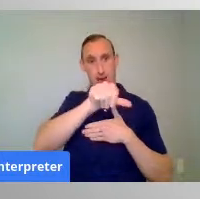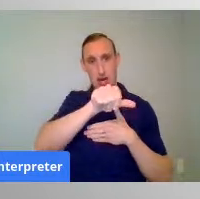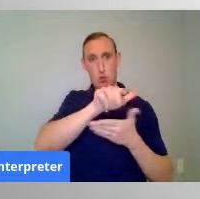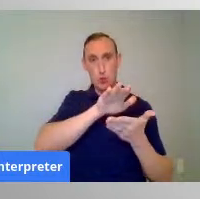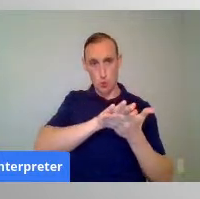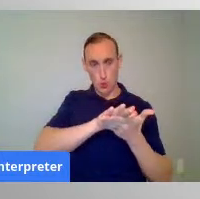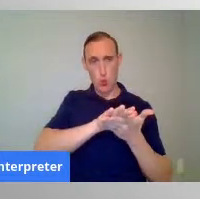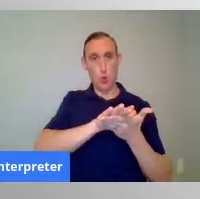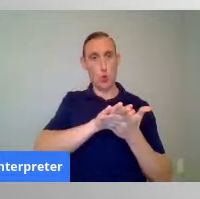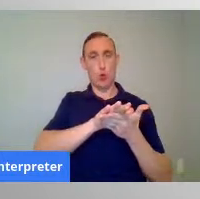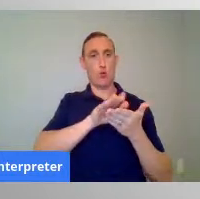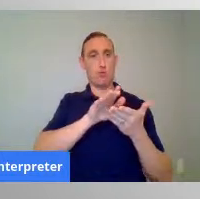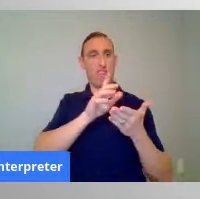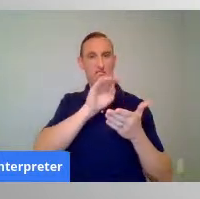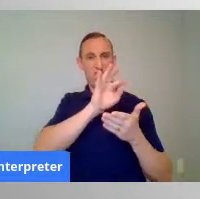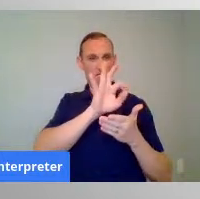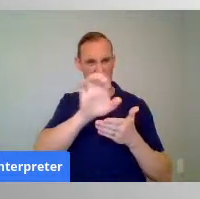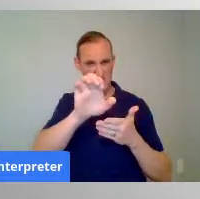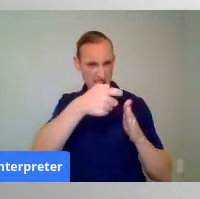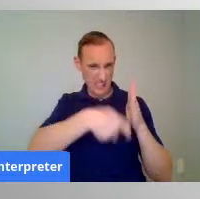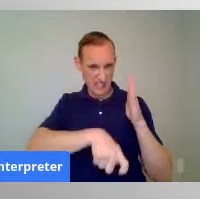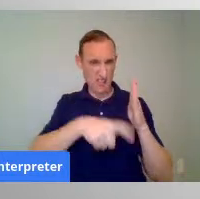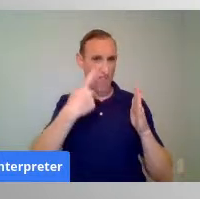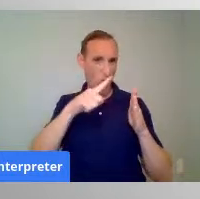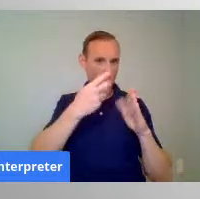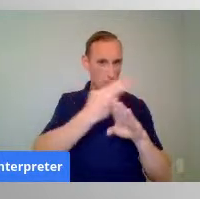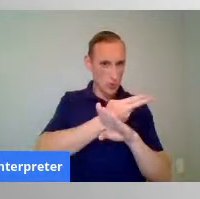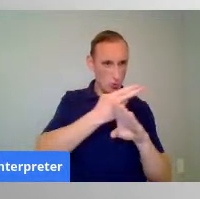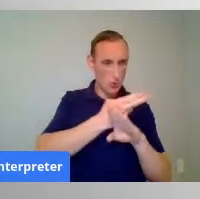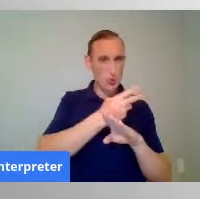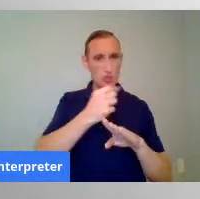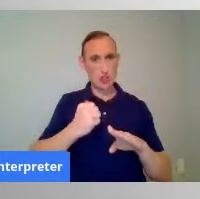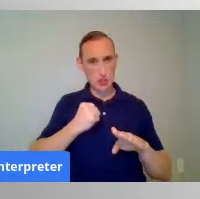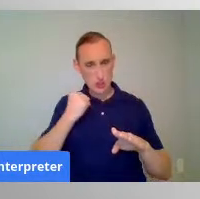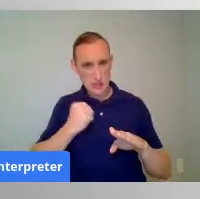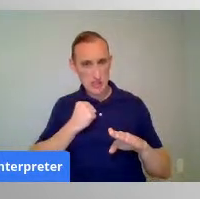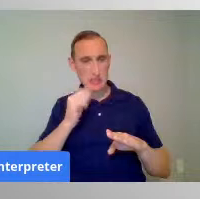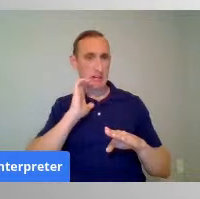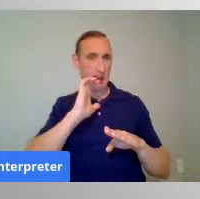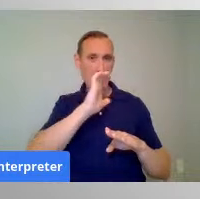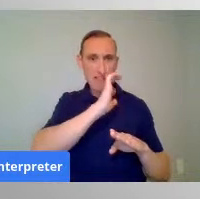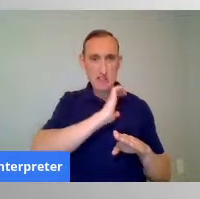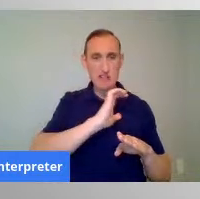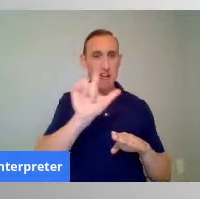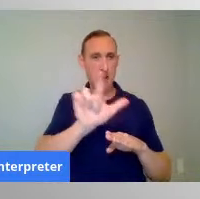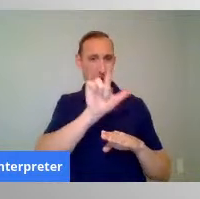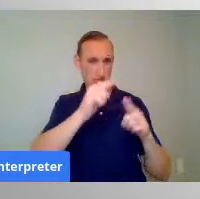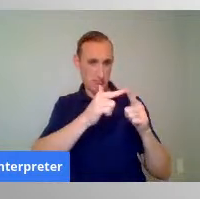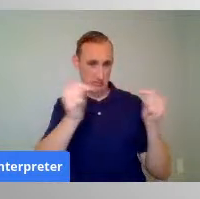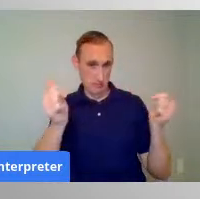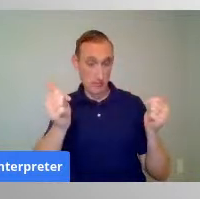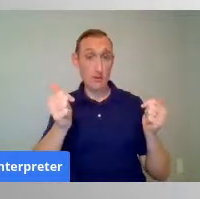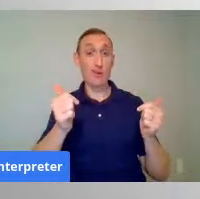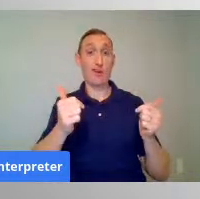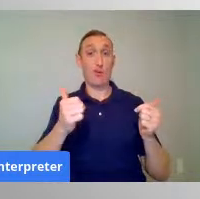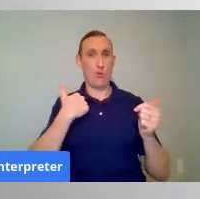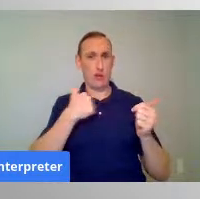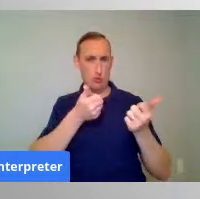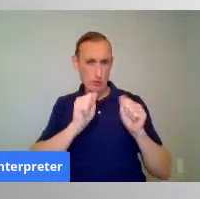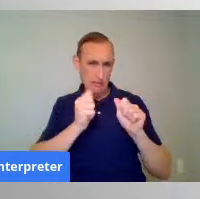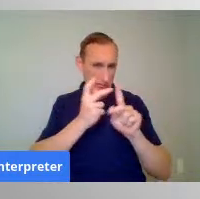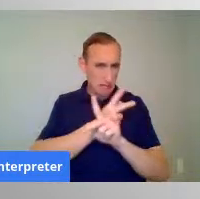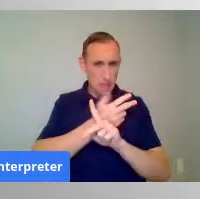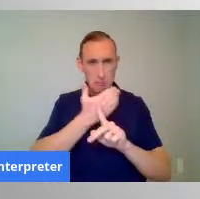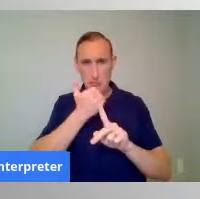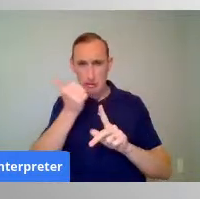and the cafeteria. So we are just trying to see what could be the best process to make sure that all of our kids had a really